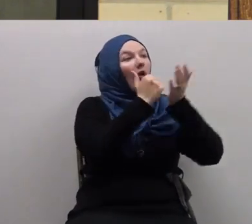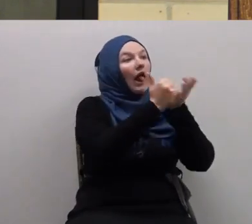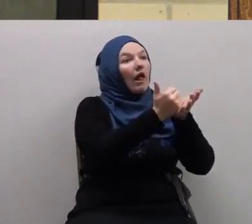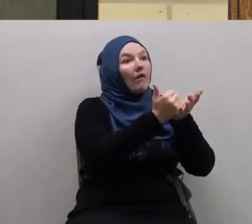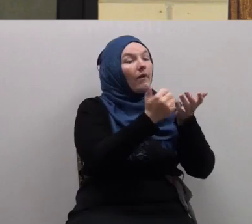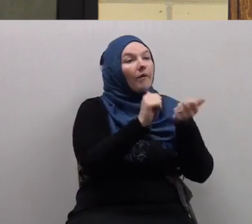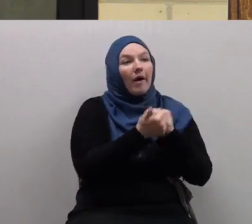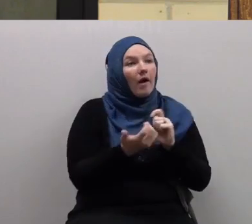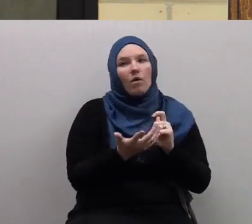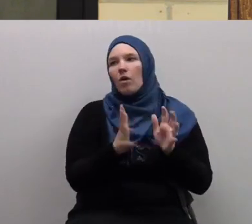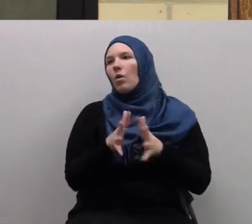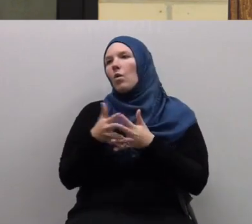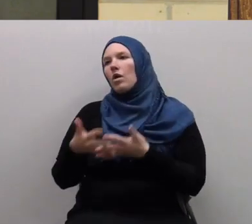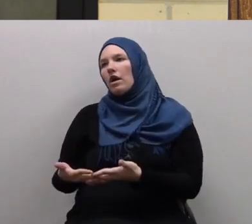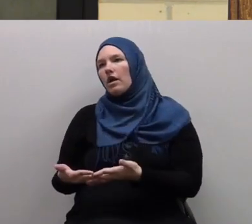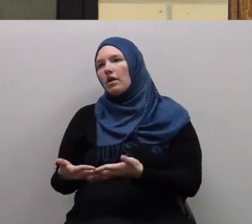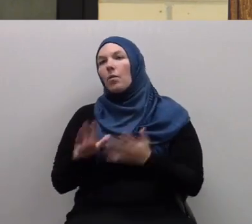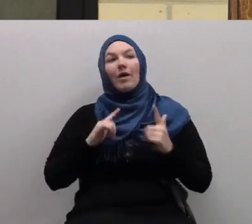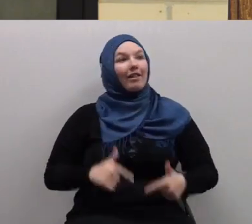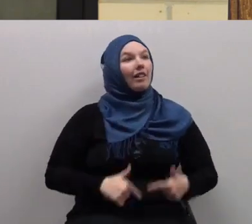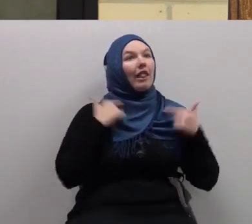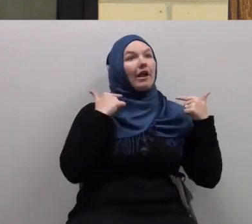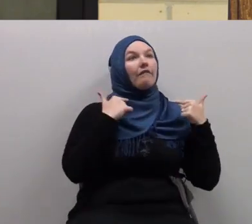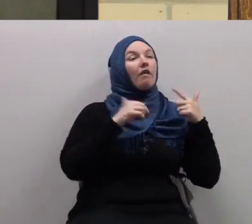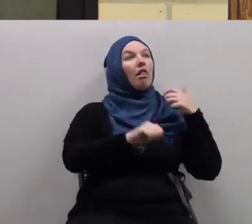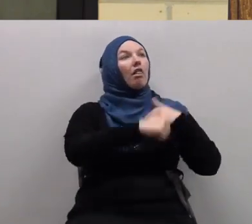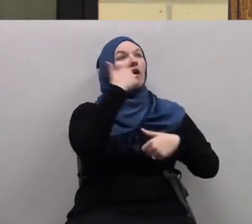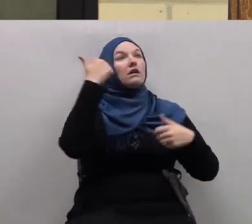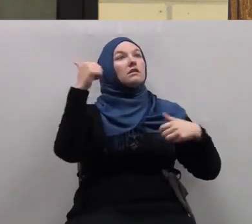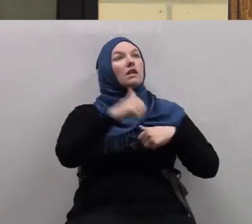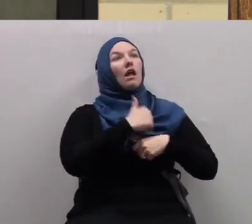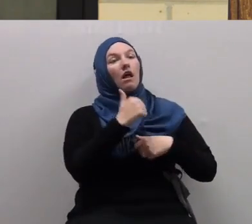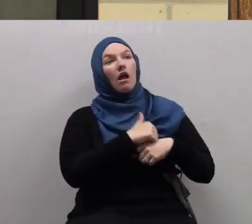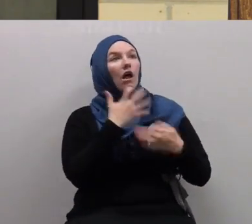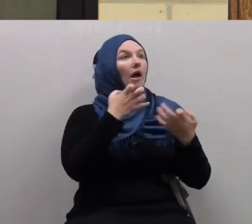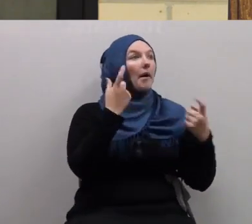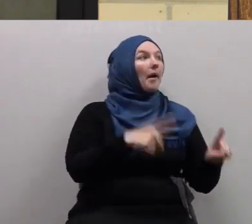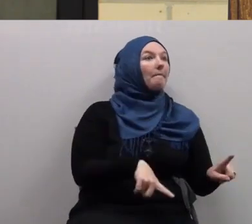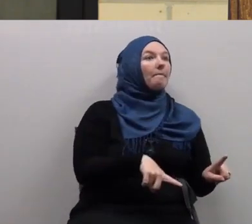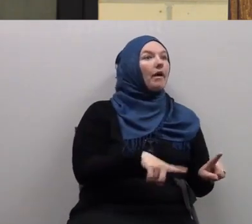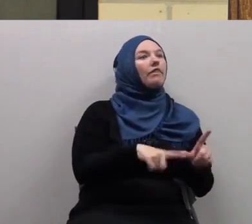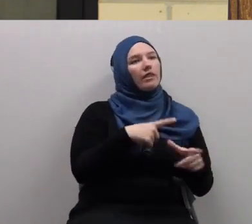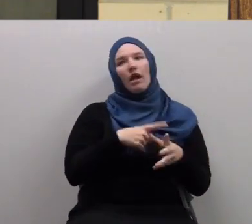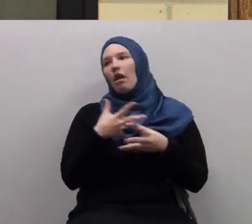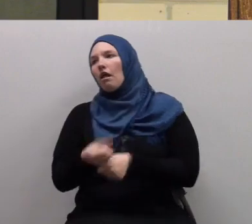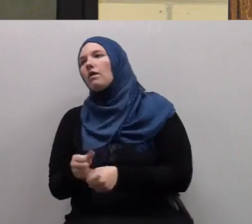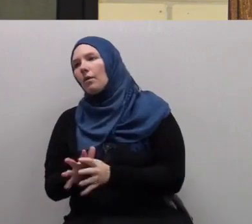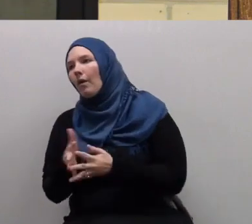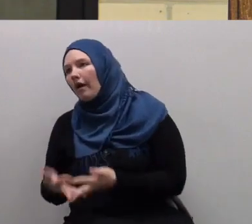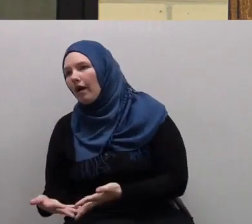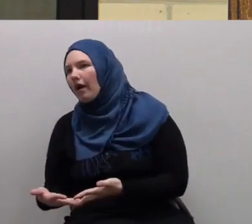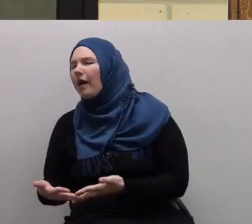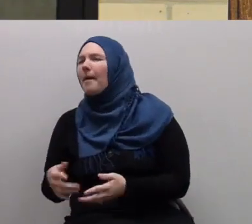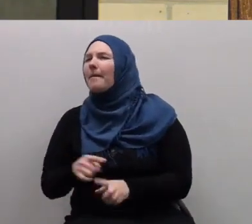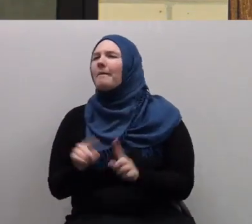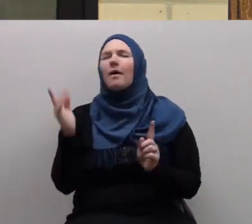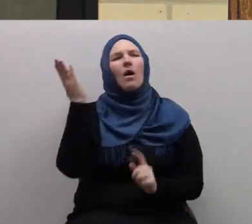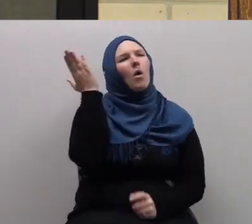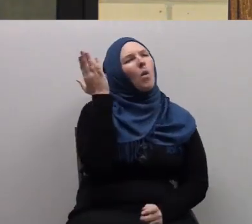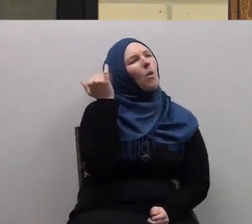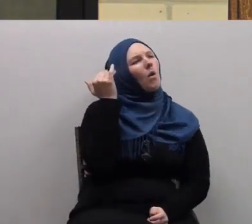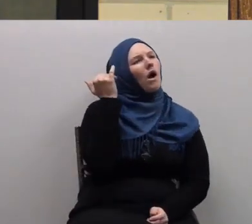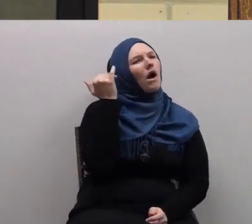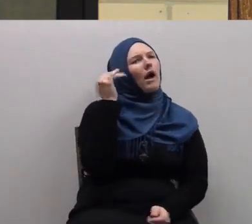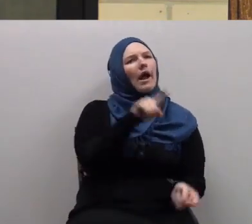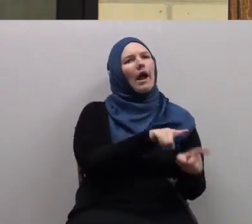threatened, you resort to the Quran and to Allah. But why is it